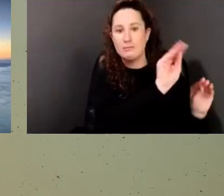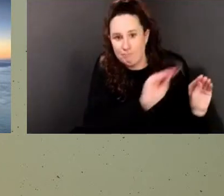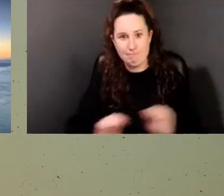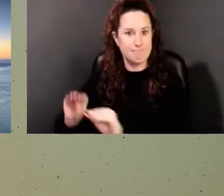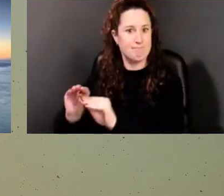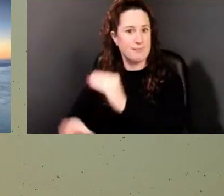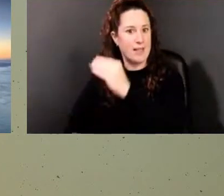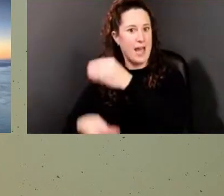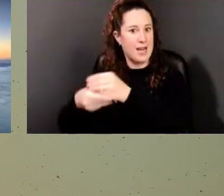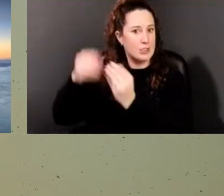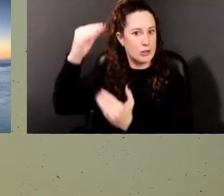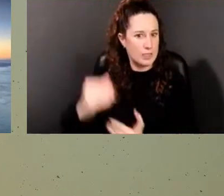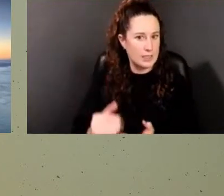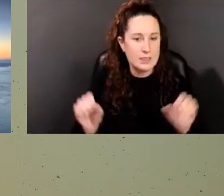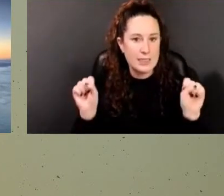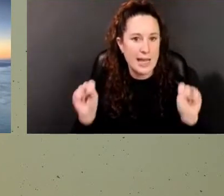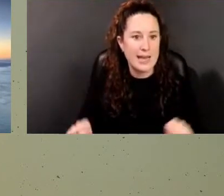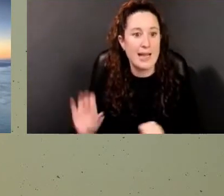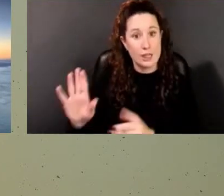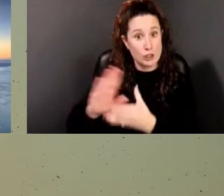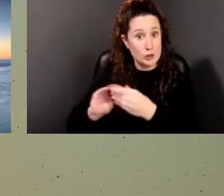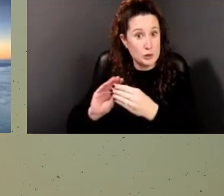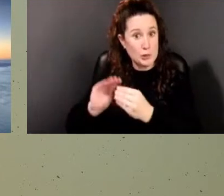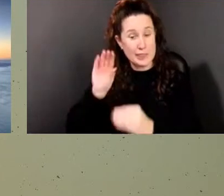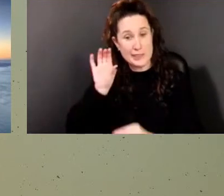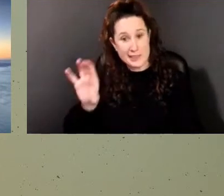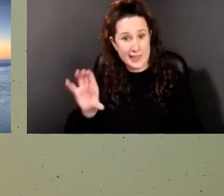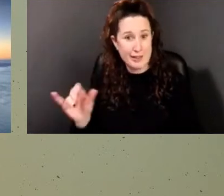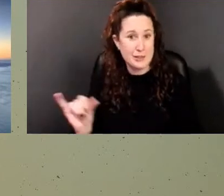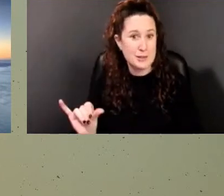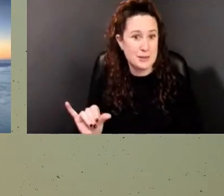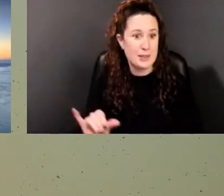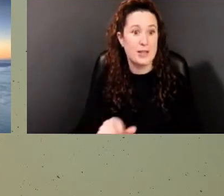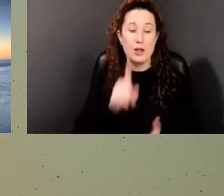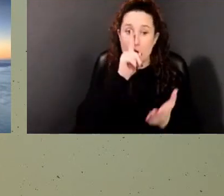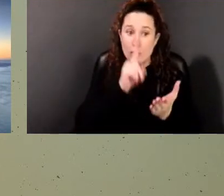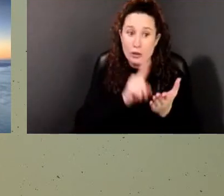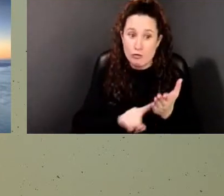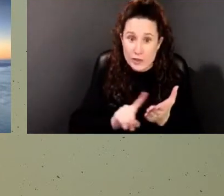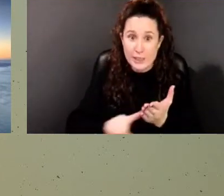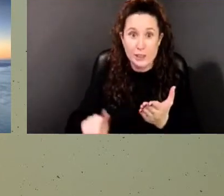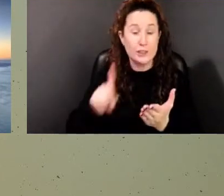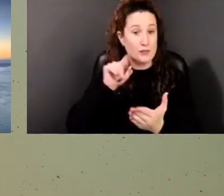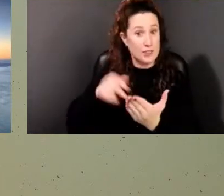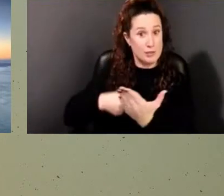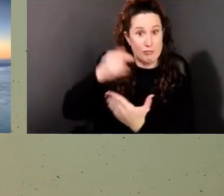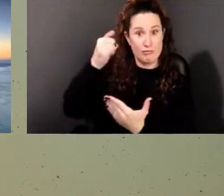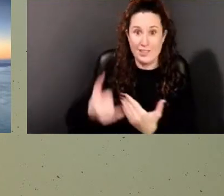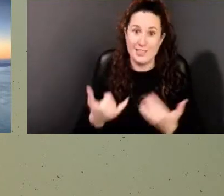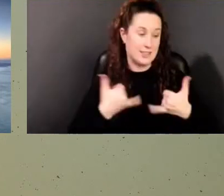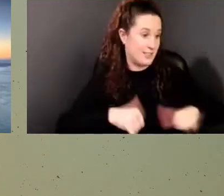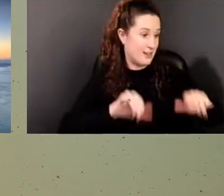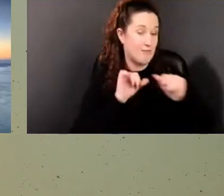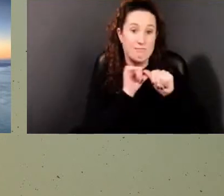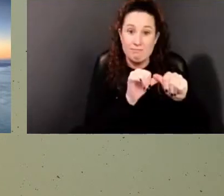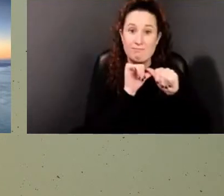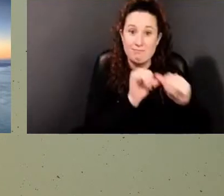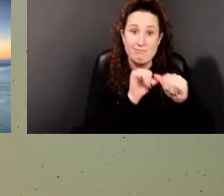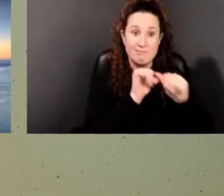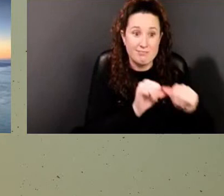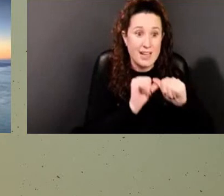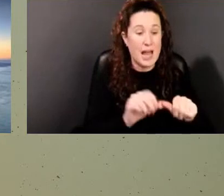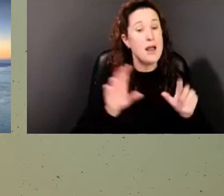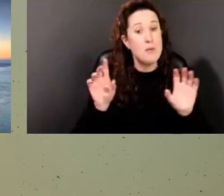add to the stories that are already there. The research for the project is still ongoing, and we will update the information as soon as is